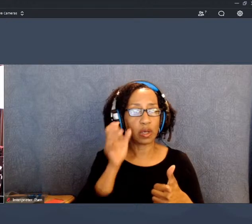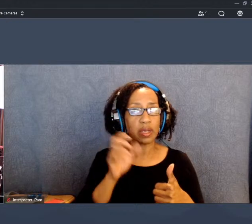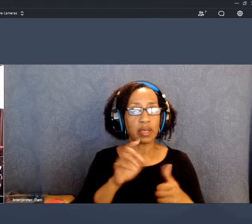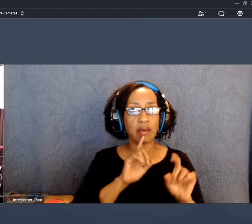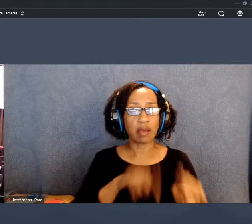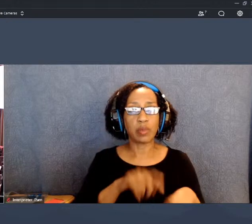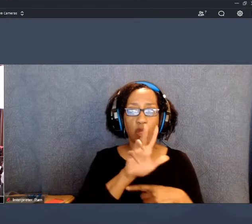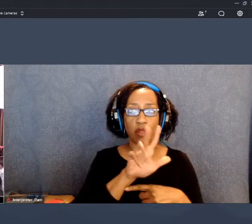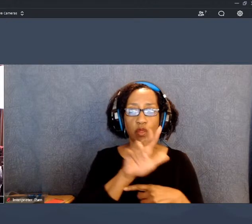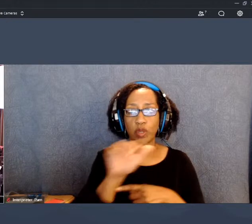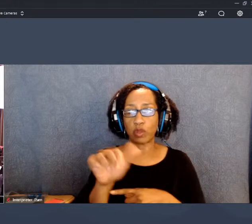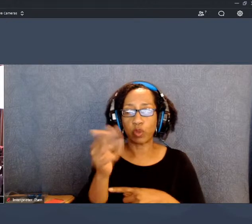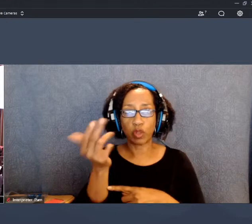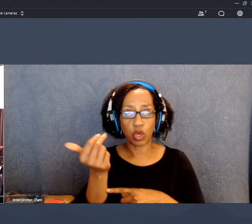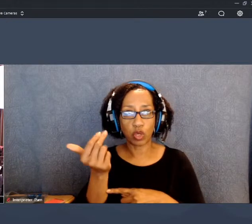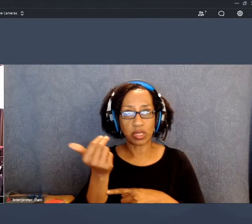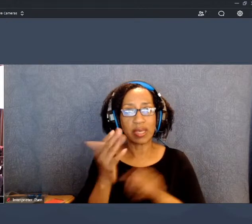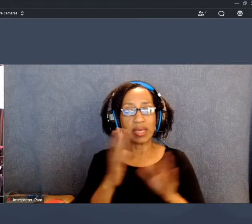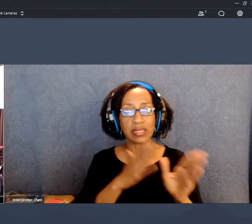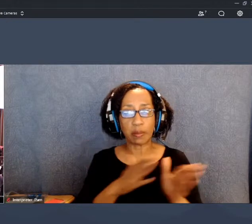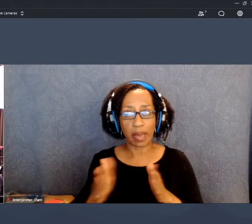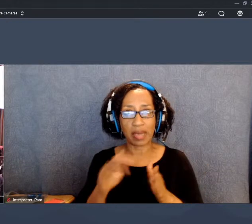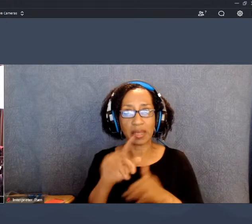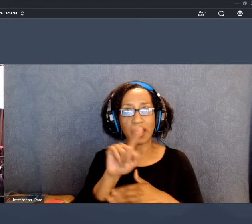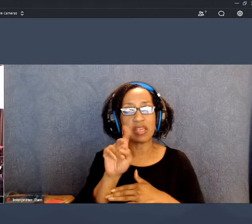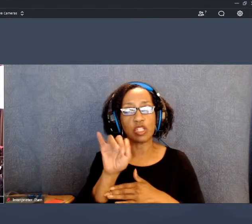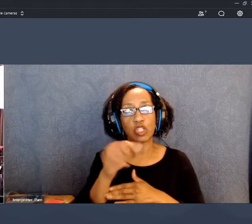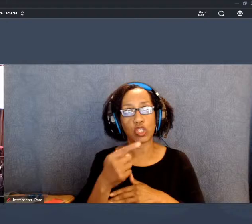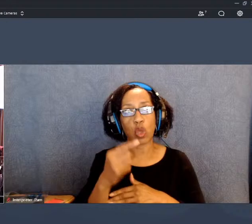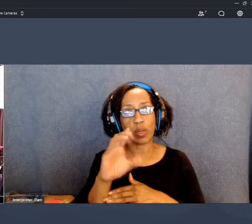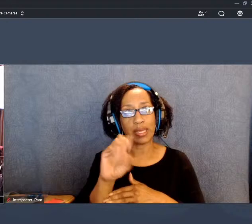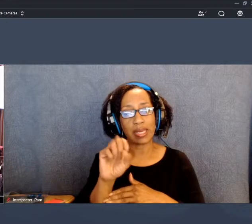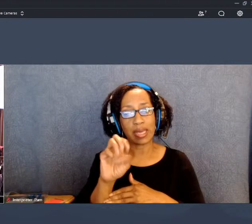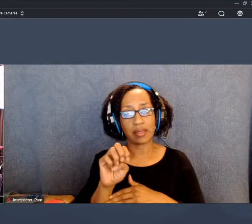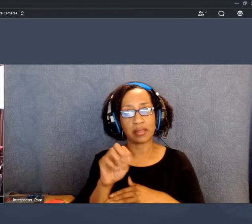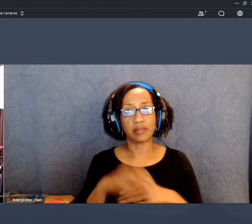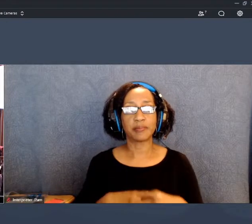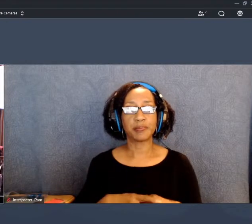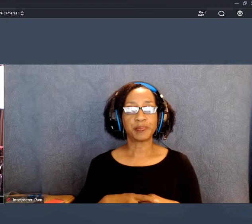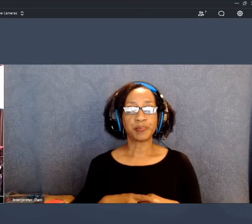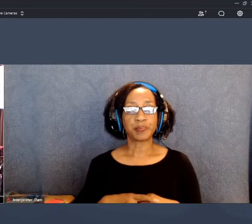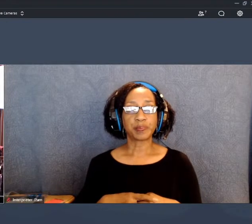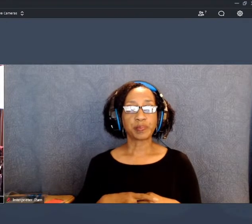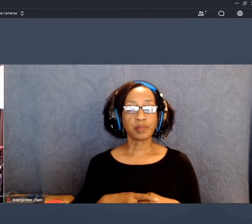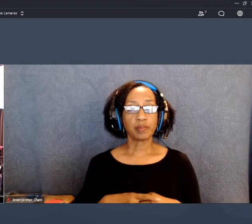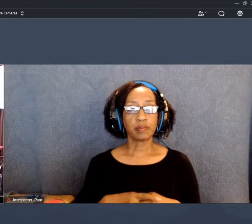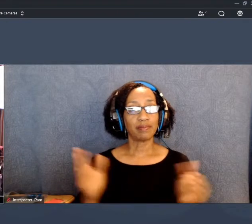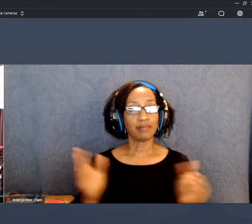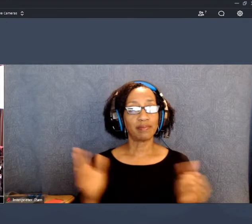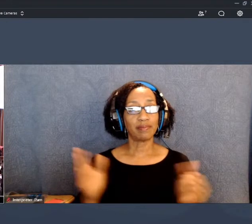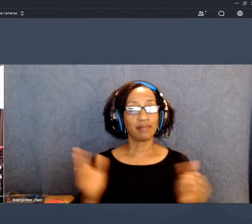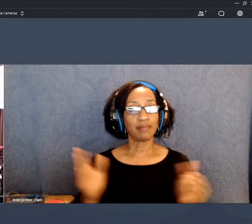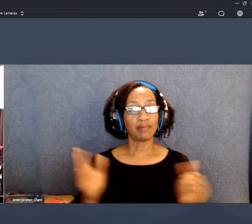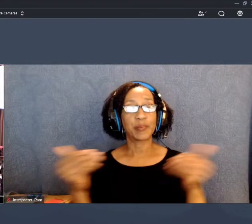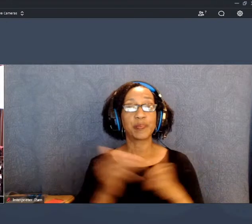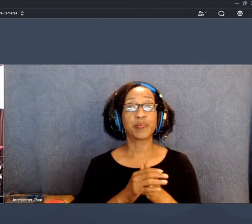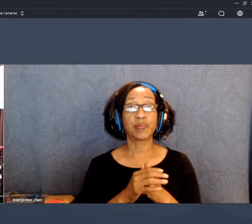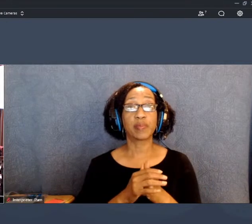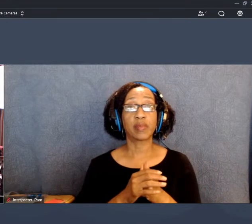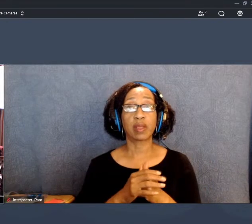13, which are the planning and zoning cases. That being said, let's roll. Madam Comptroller, call item